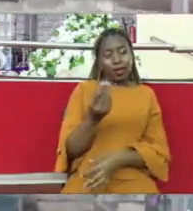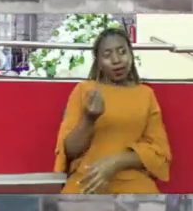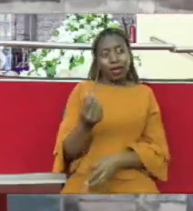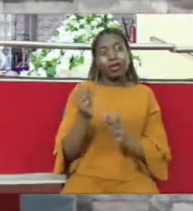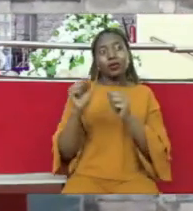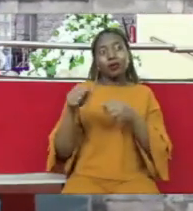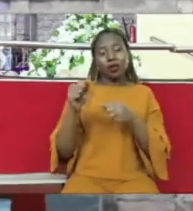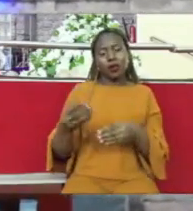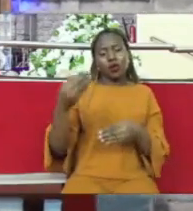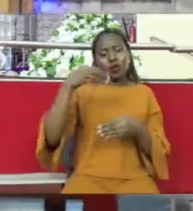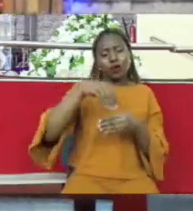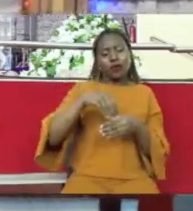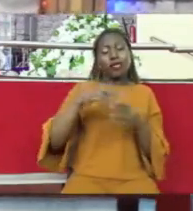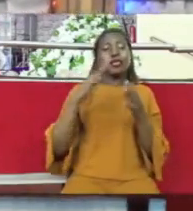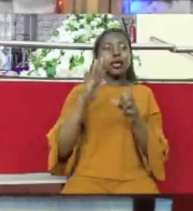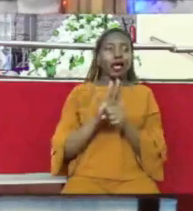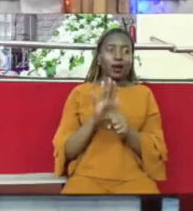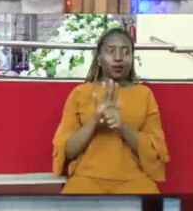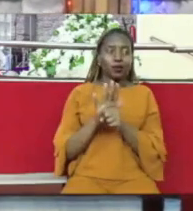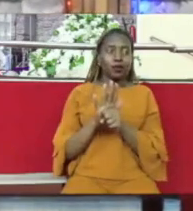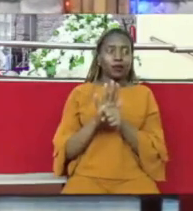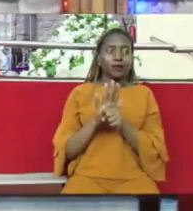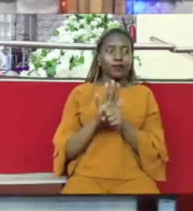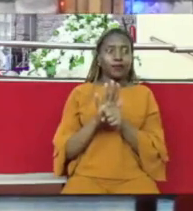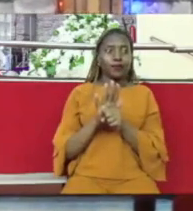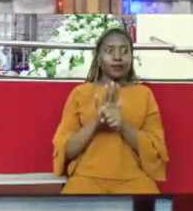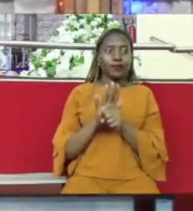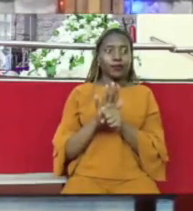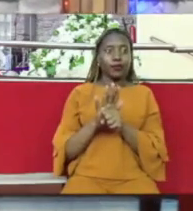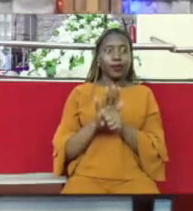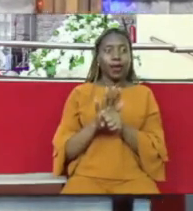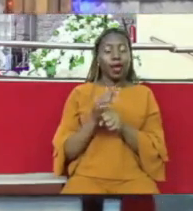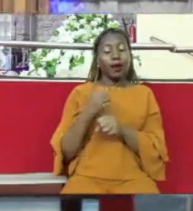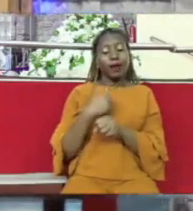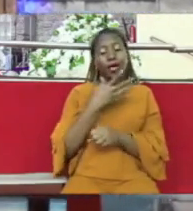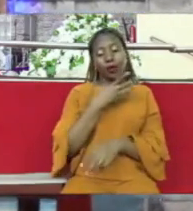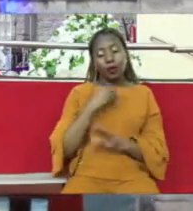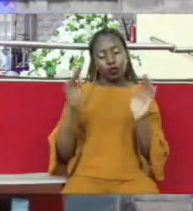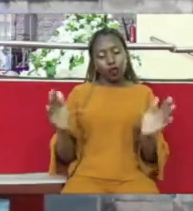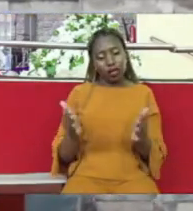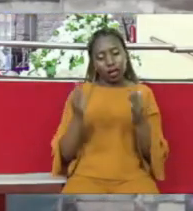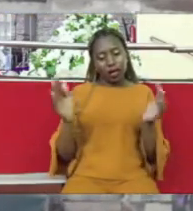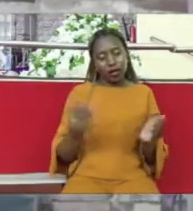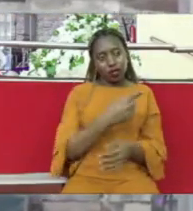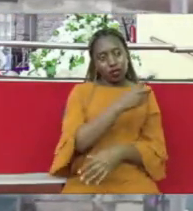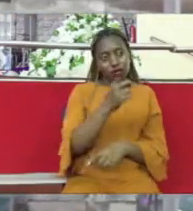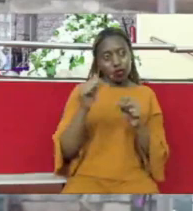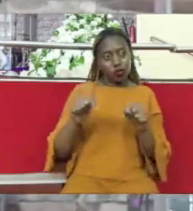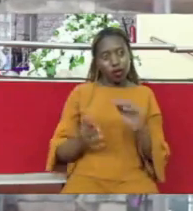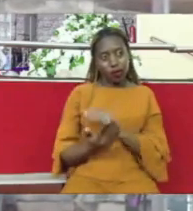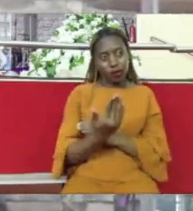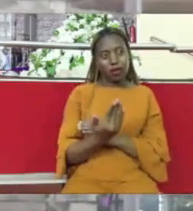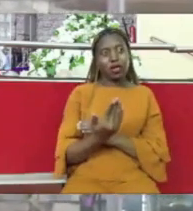investment. Kama nilikuwa nimekusanya hizo pesa pamoja ningekuwa nimewekeza sana. I want to encourage you this morning. Lakini nataka nikuhimize asubuhi ya leo.